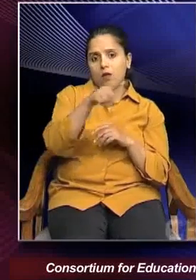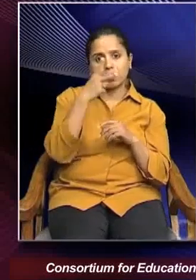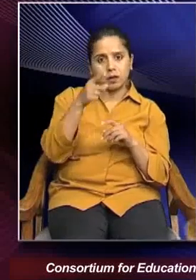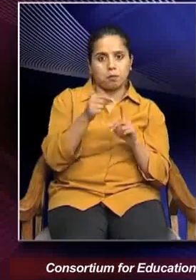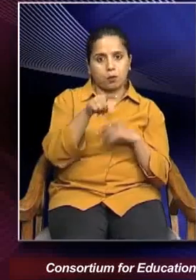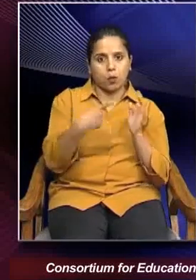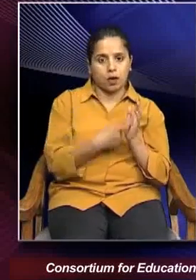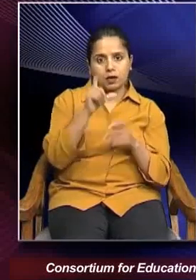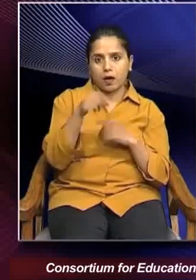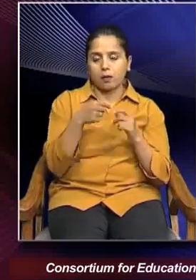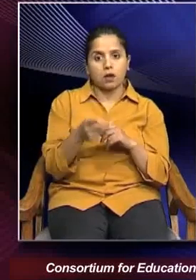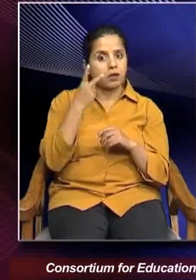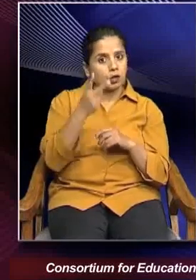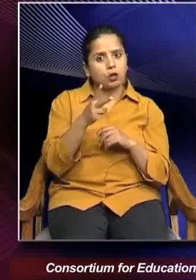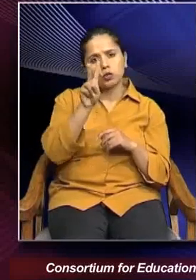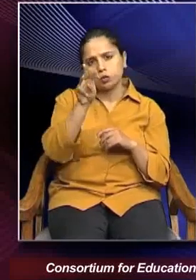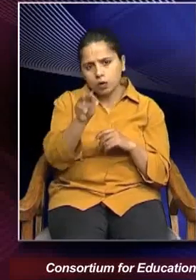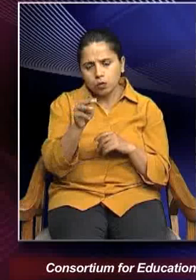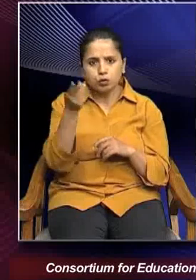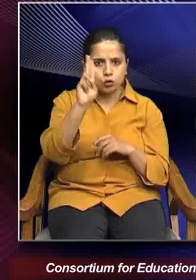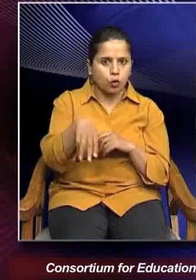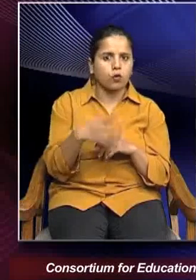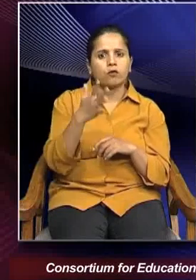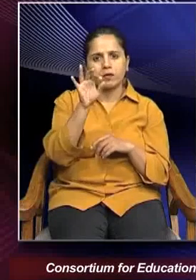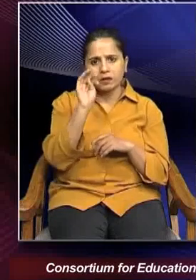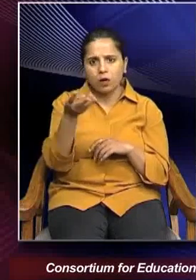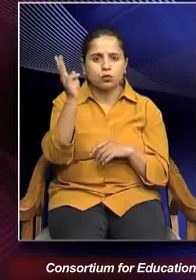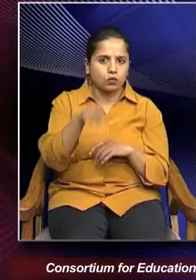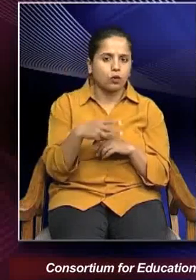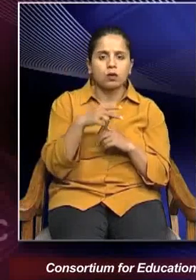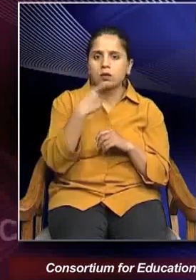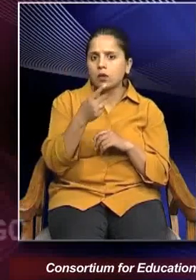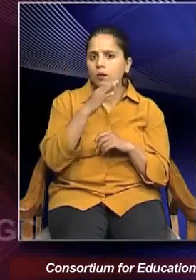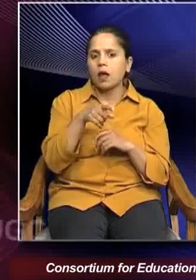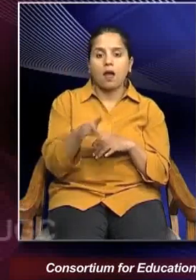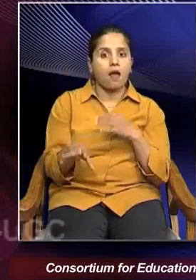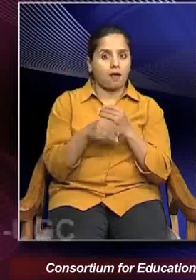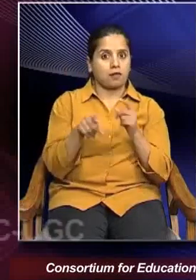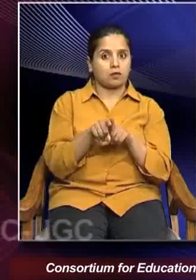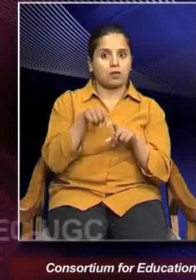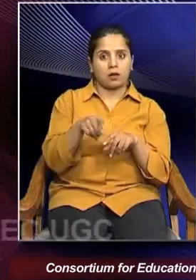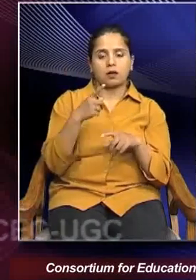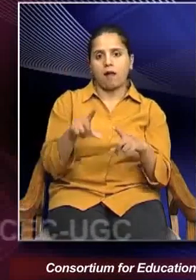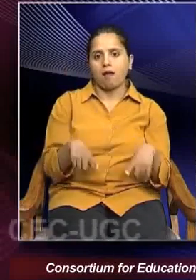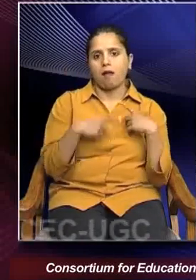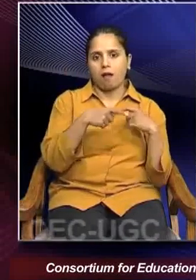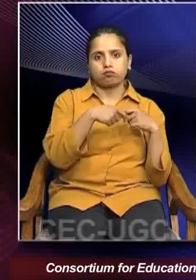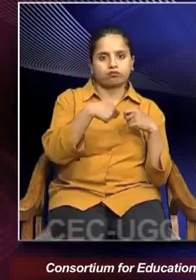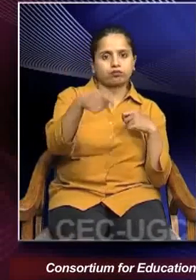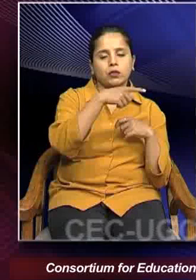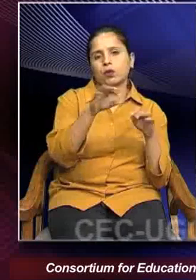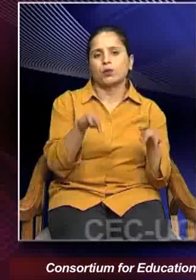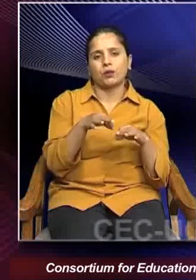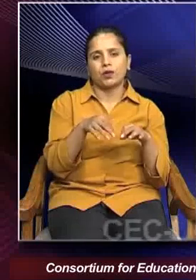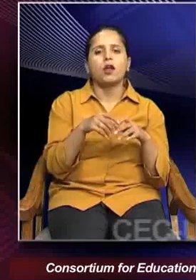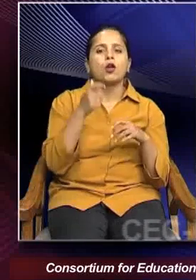capita income increased to $1,000 or $10,000 or $50,000, that is not going to add to extended lifespan of human beings.